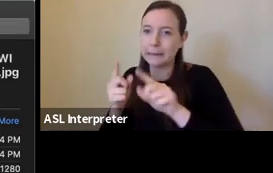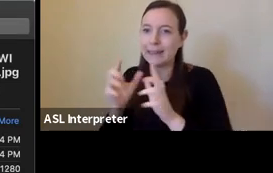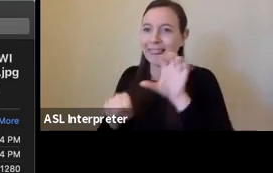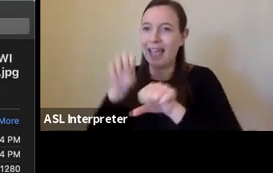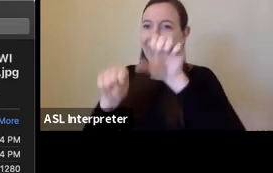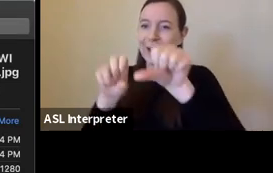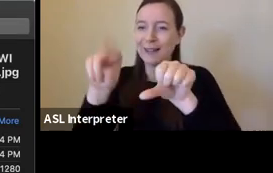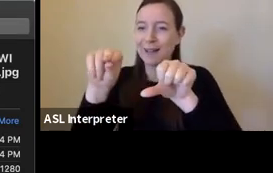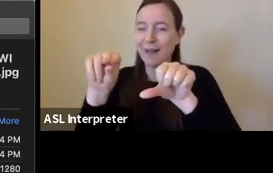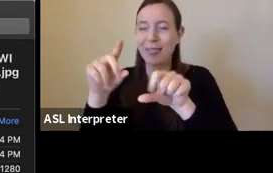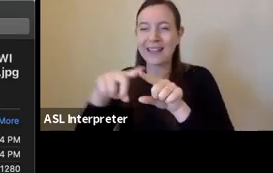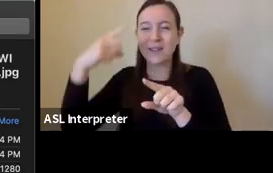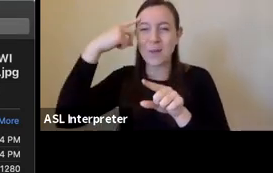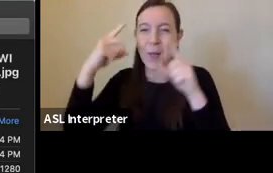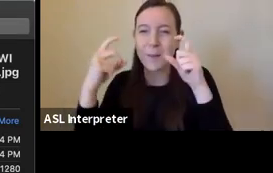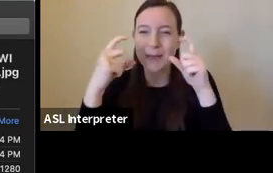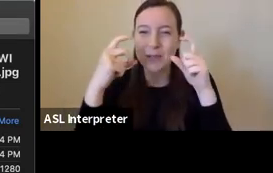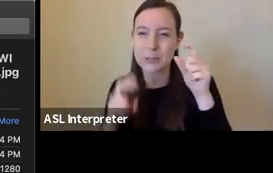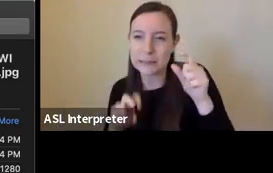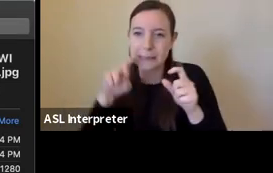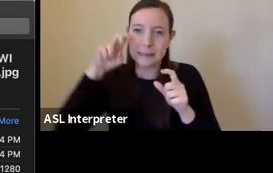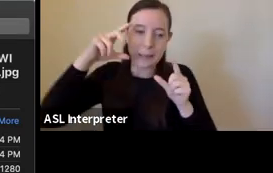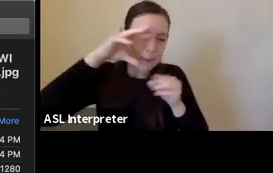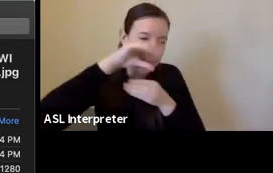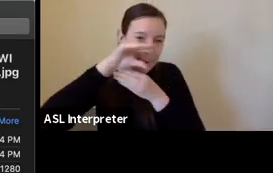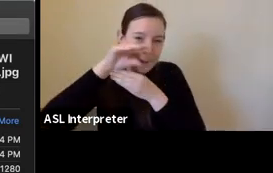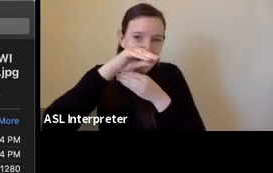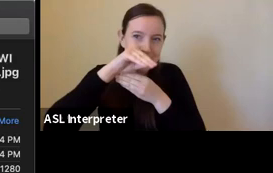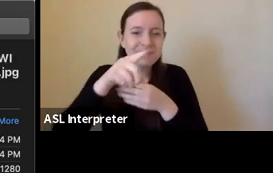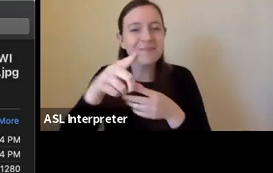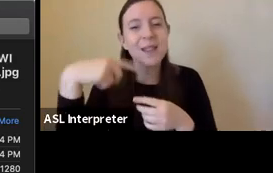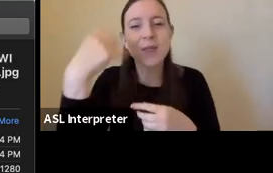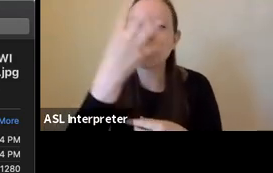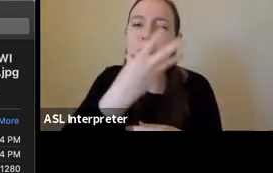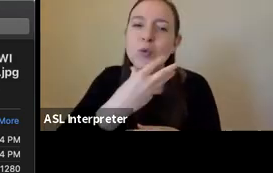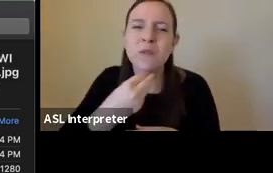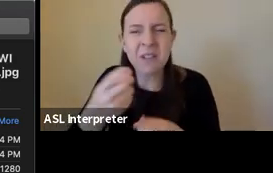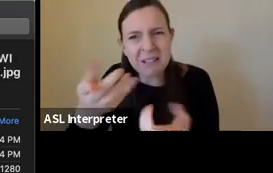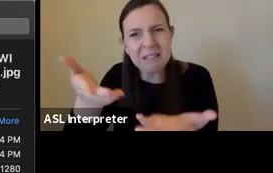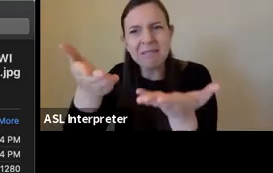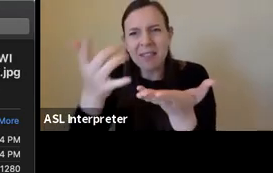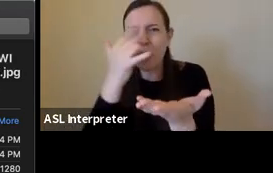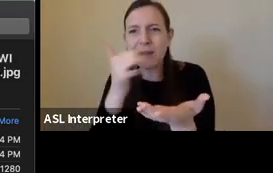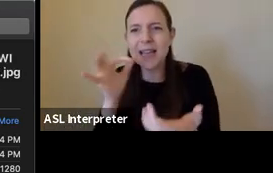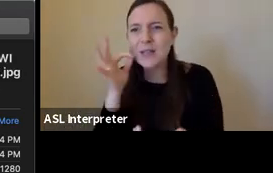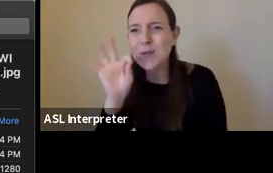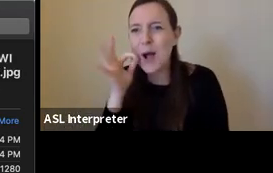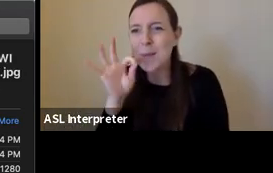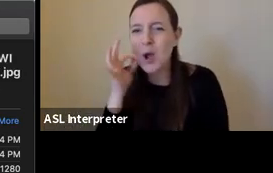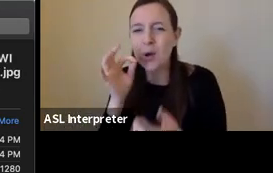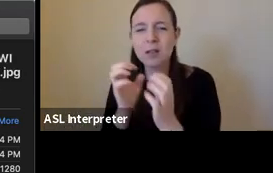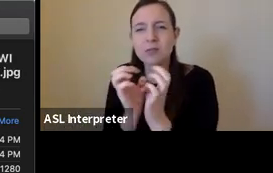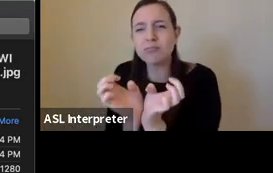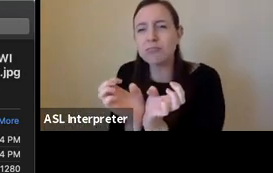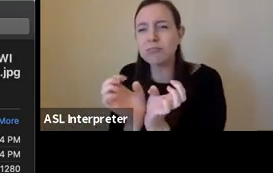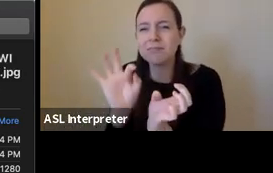that's too easy. So there it is. So it looks all so pretty. That's what it reminds me of, a big strawberry, because they just come out so perfect like that. And